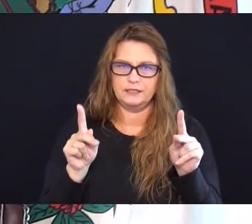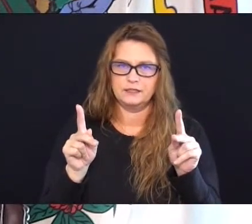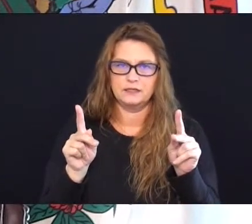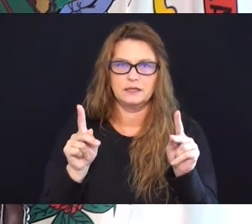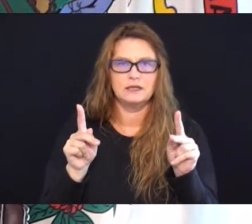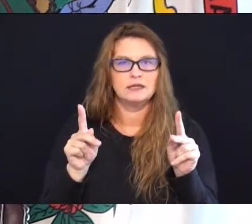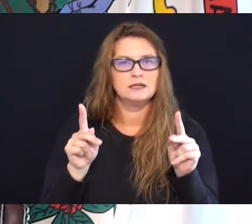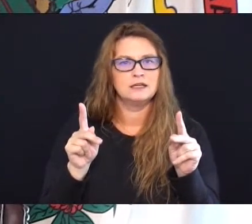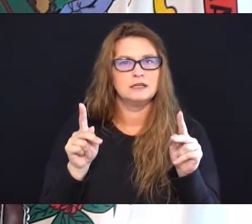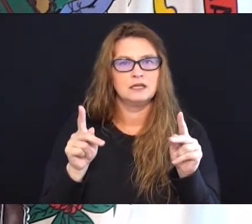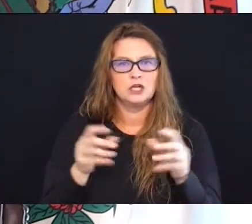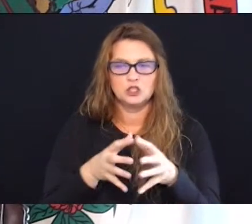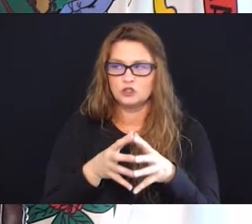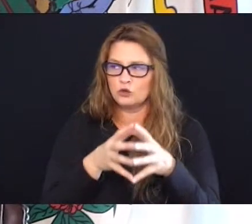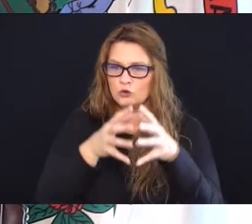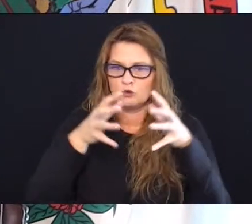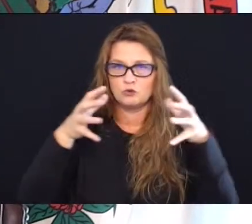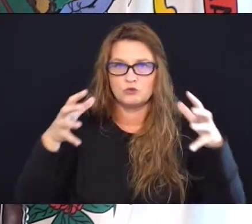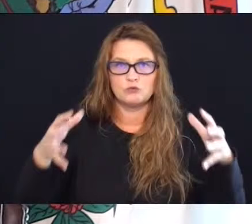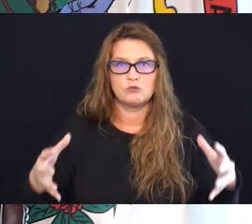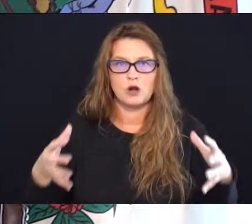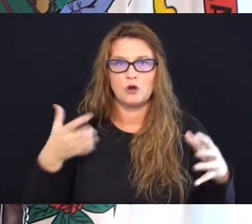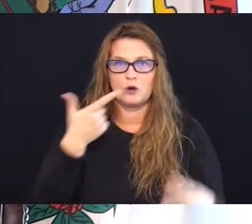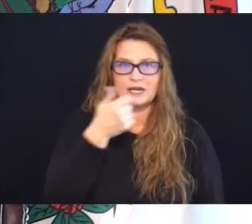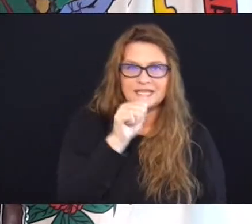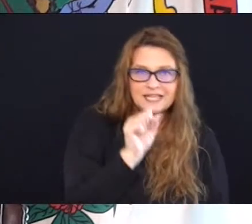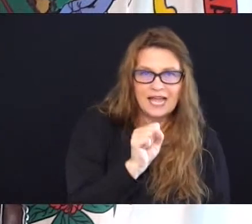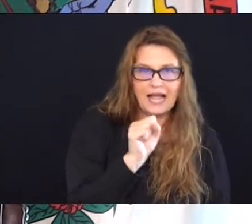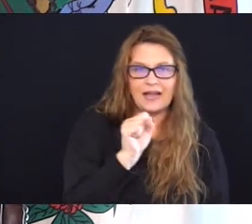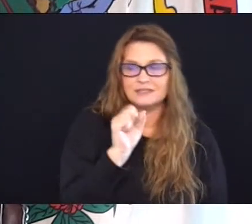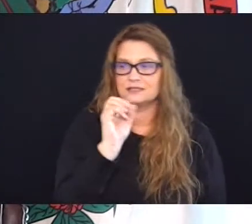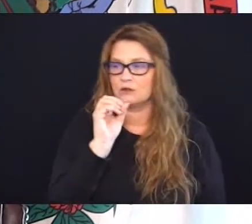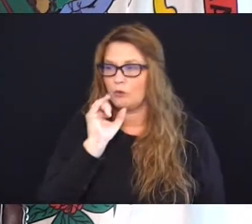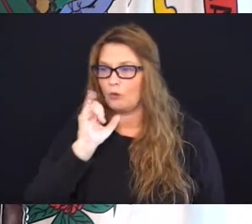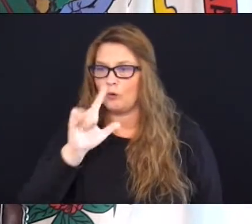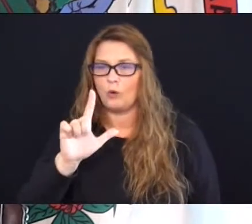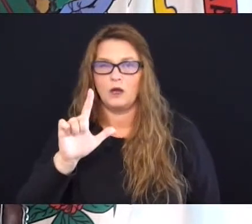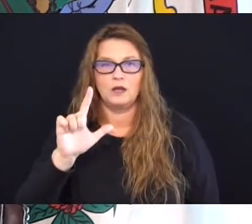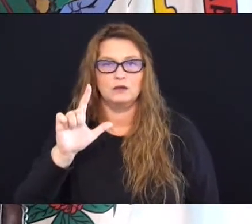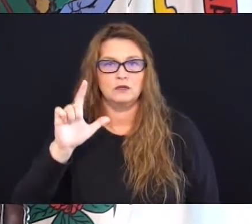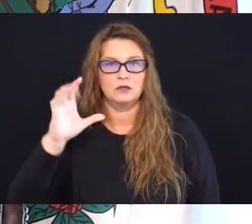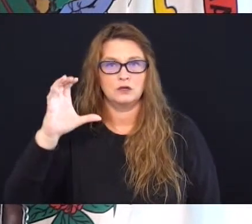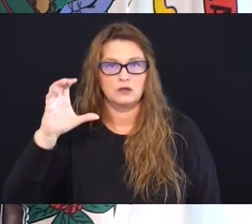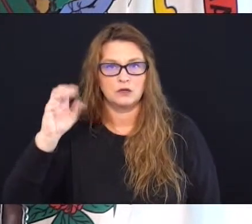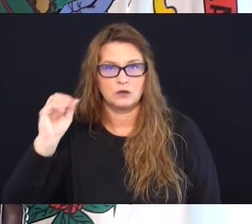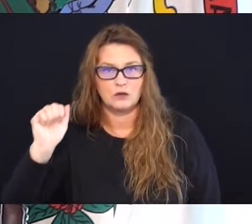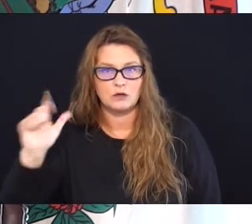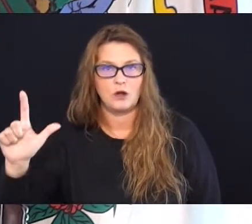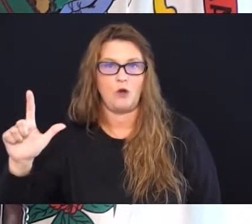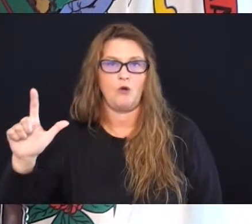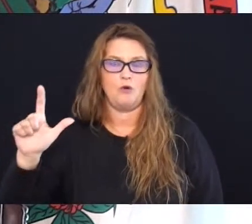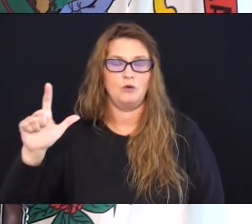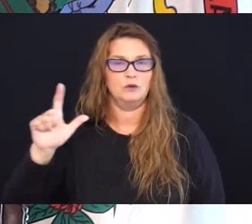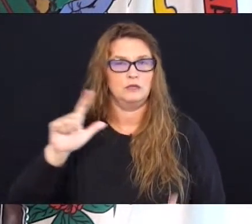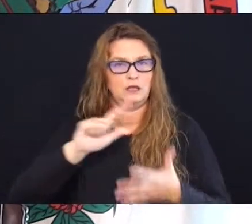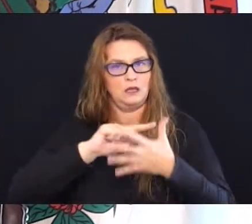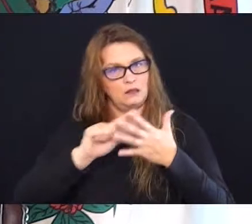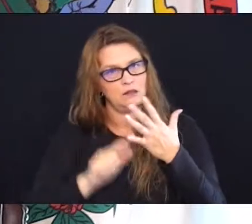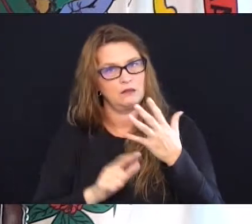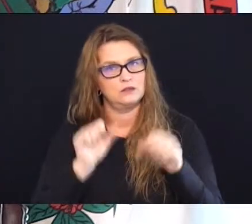to absolutely grow our gas jobs, to grow our oil jobs, to grow our mining